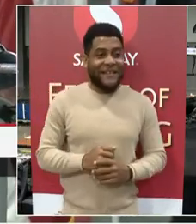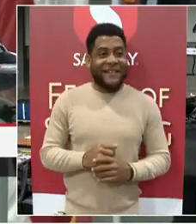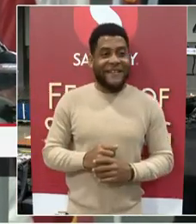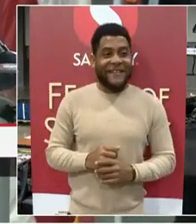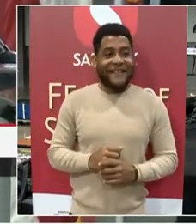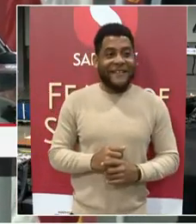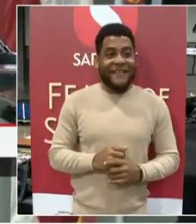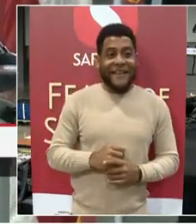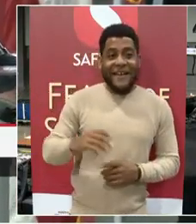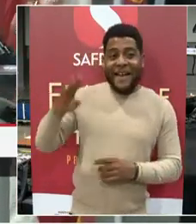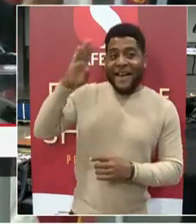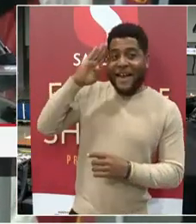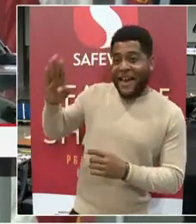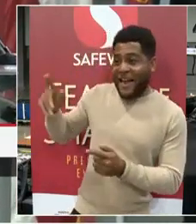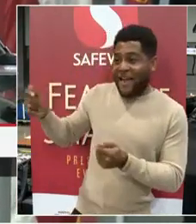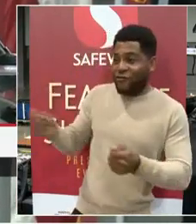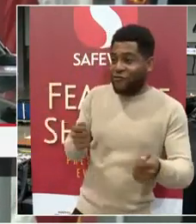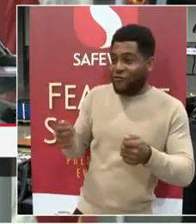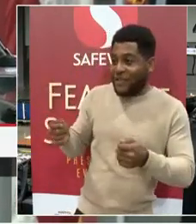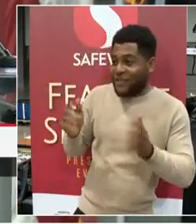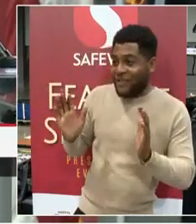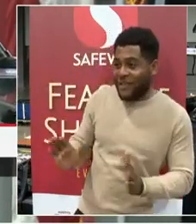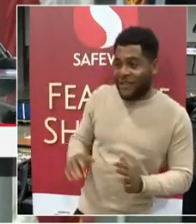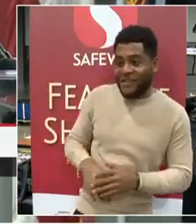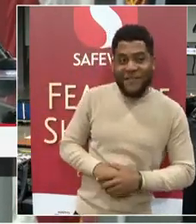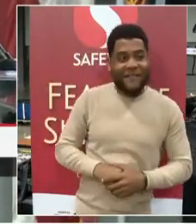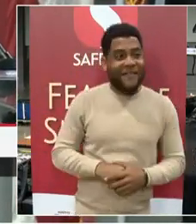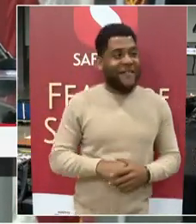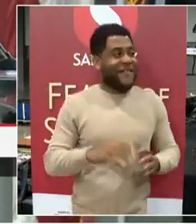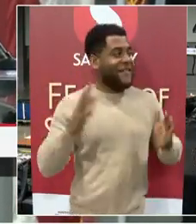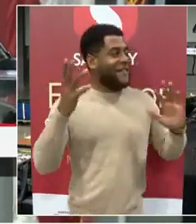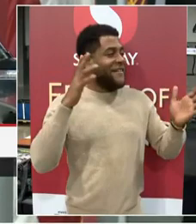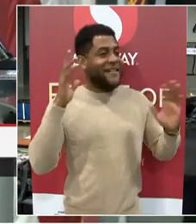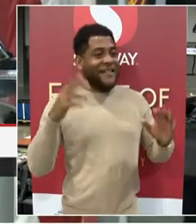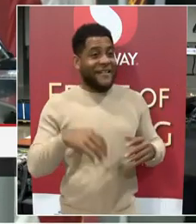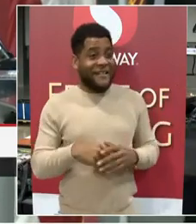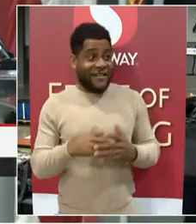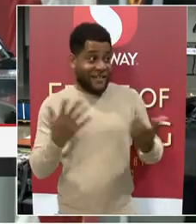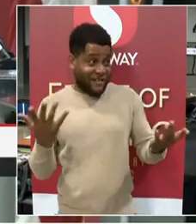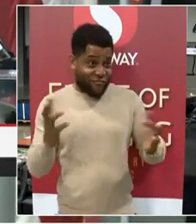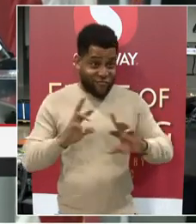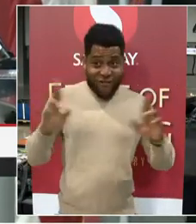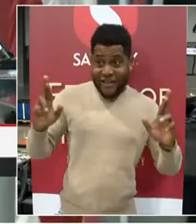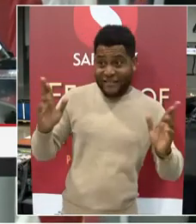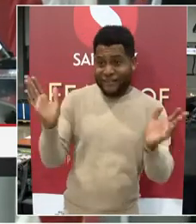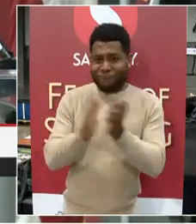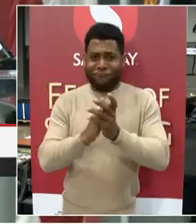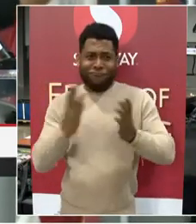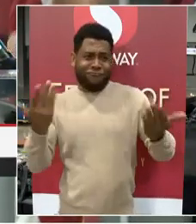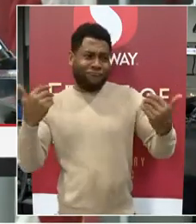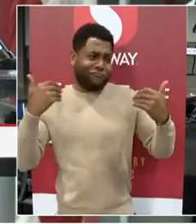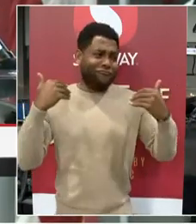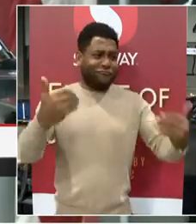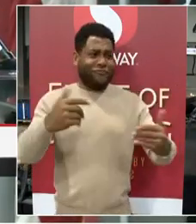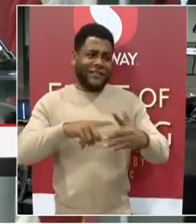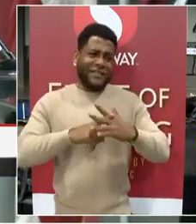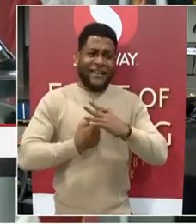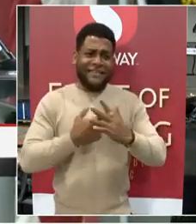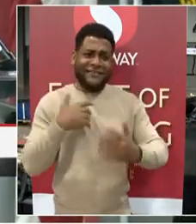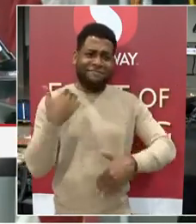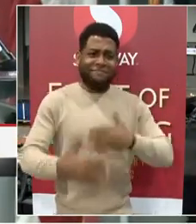Hey, cheerleaders. All right, y'all. Are y'all ready to get this party started?